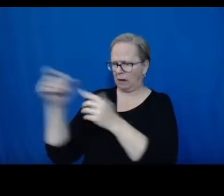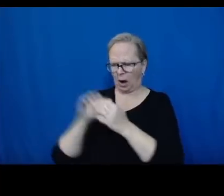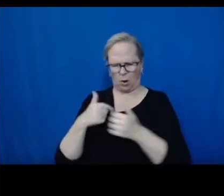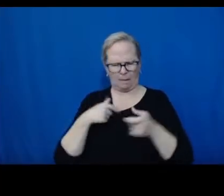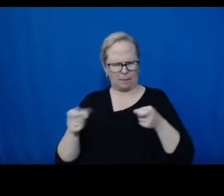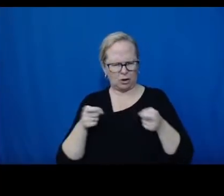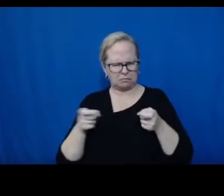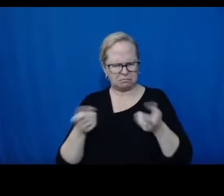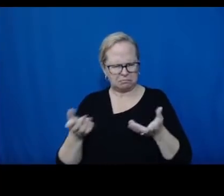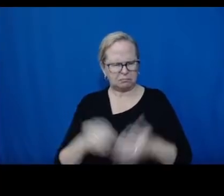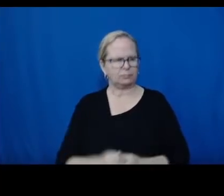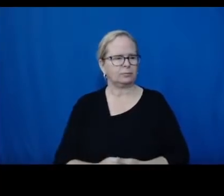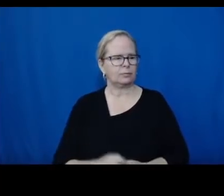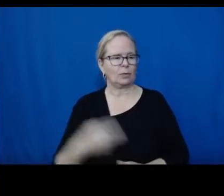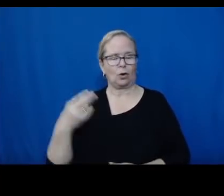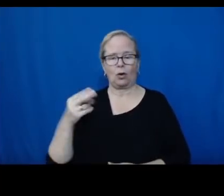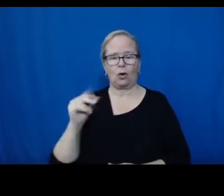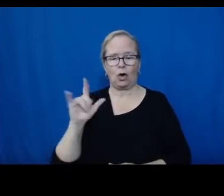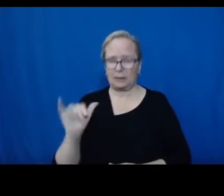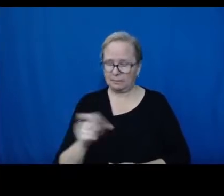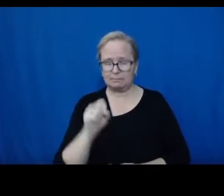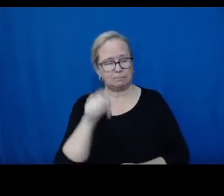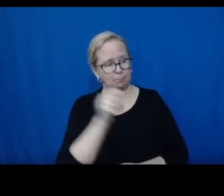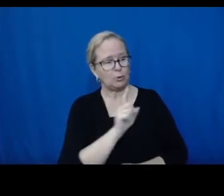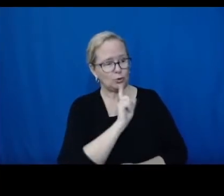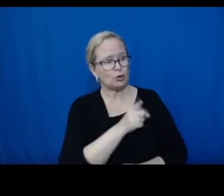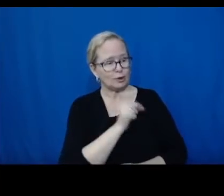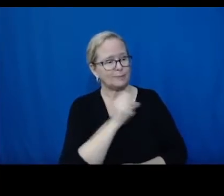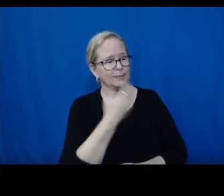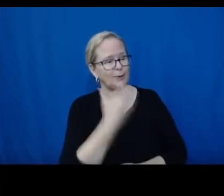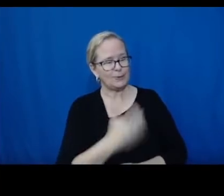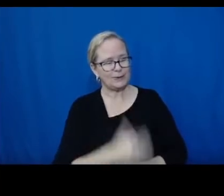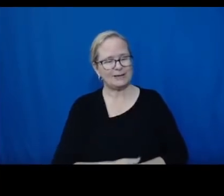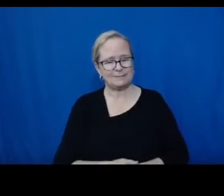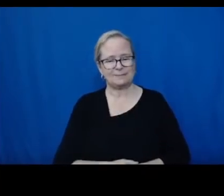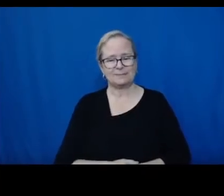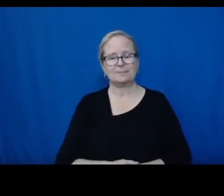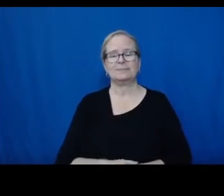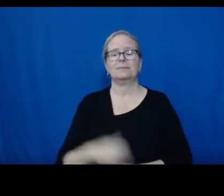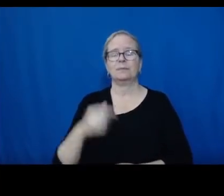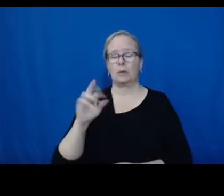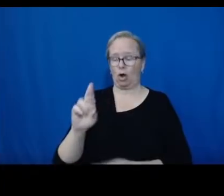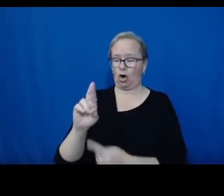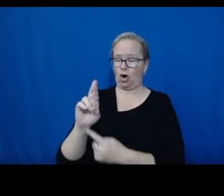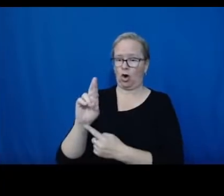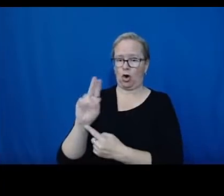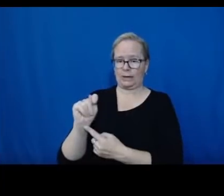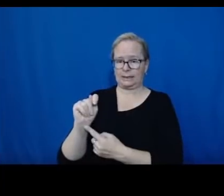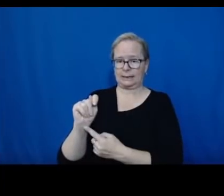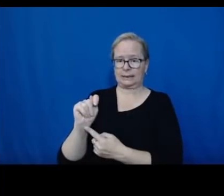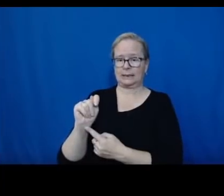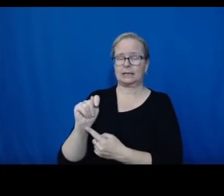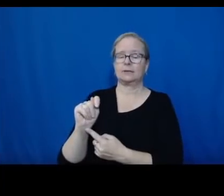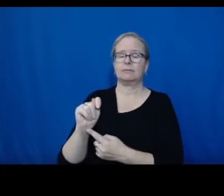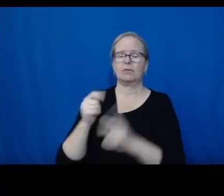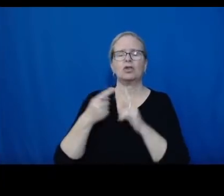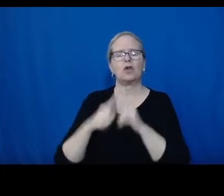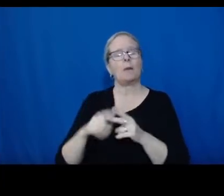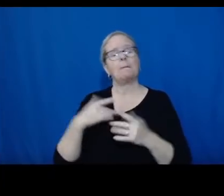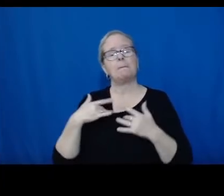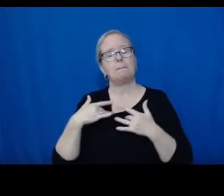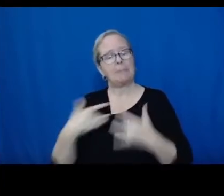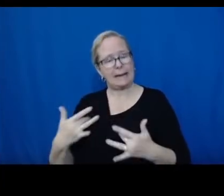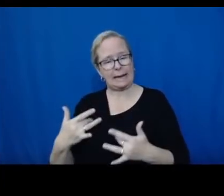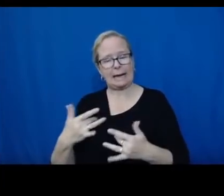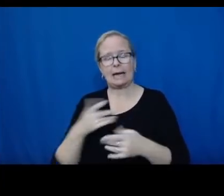Yeah, sure. So traditionally, respiratory therapists care for patients from neonate all the way to end of life care.